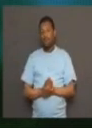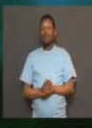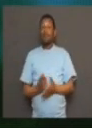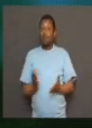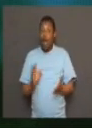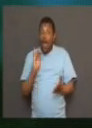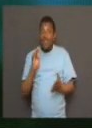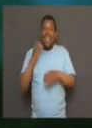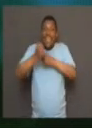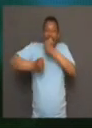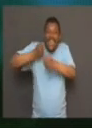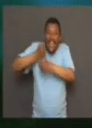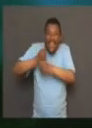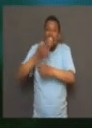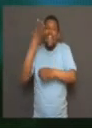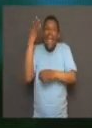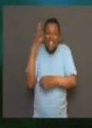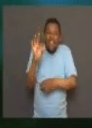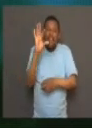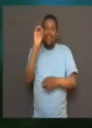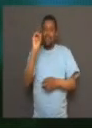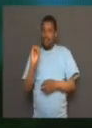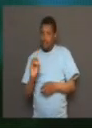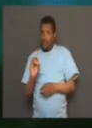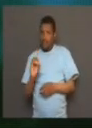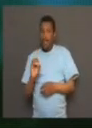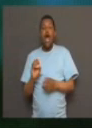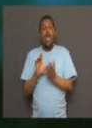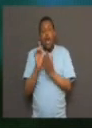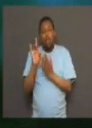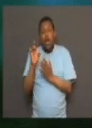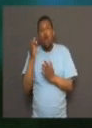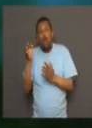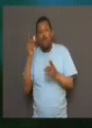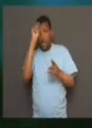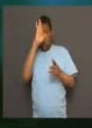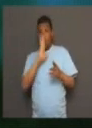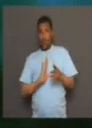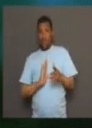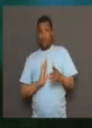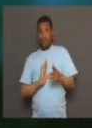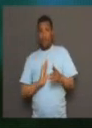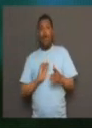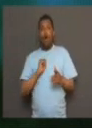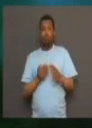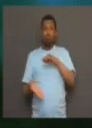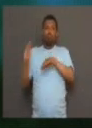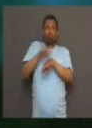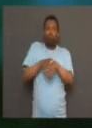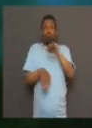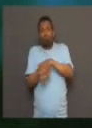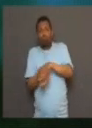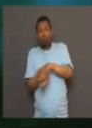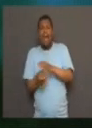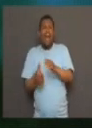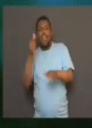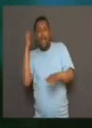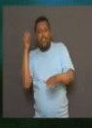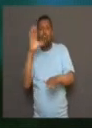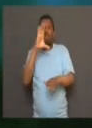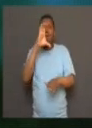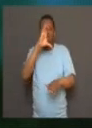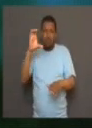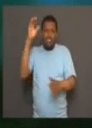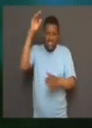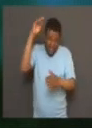By the year 1990, the number of humans had doubled another